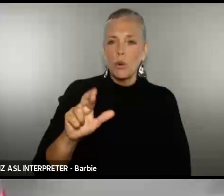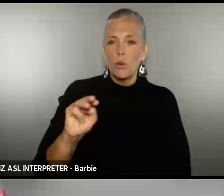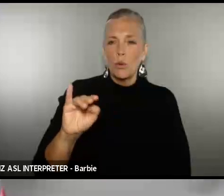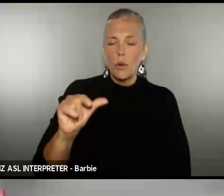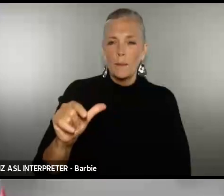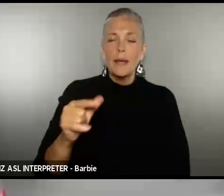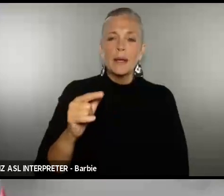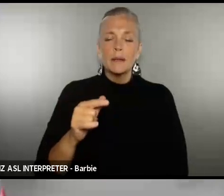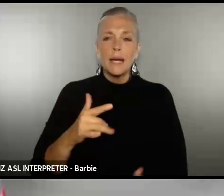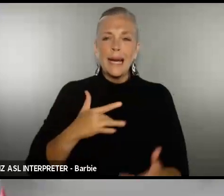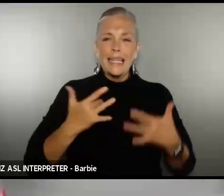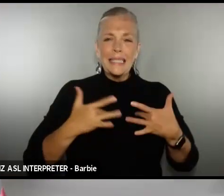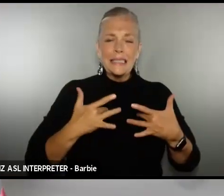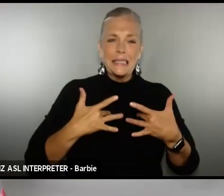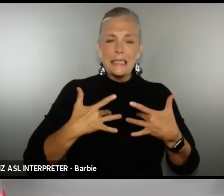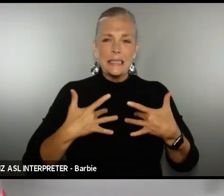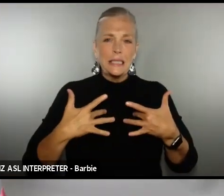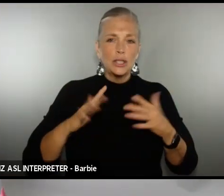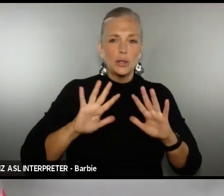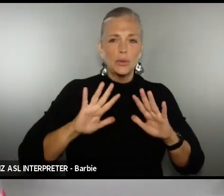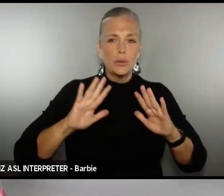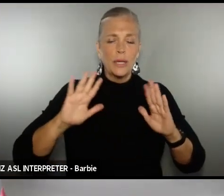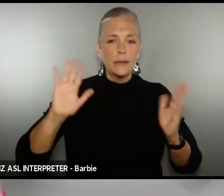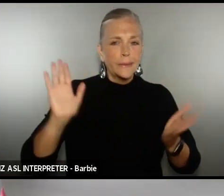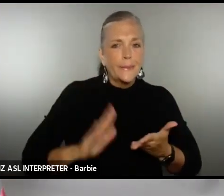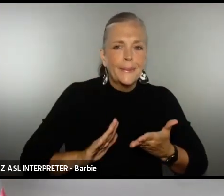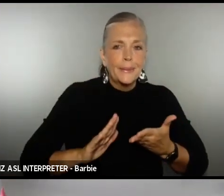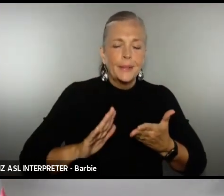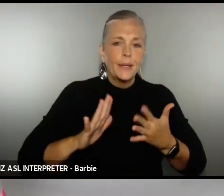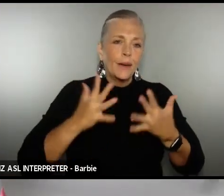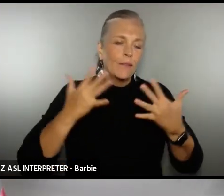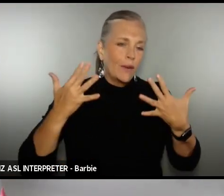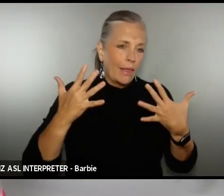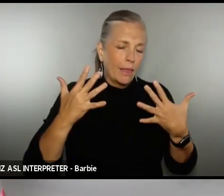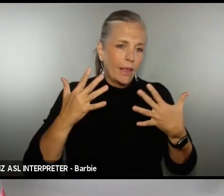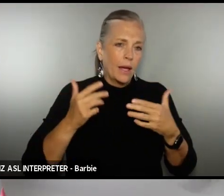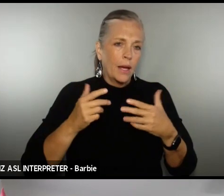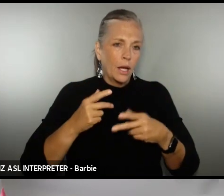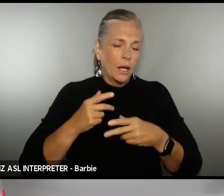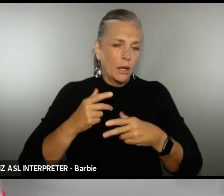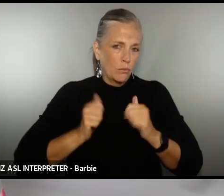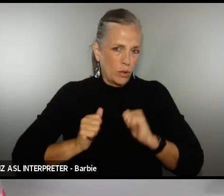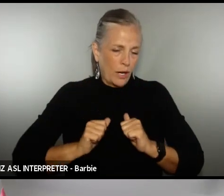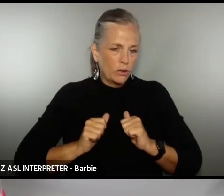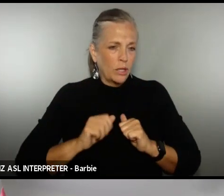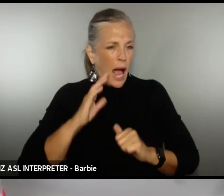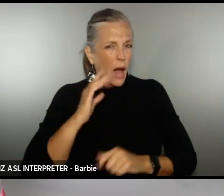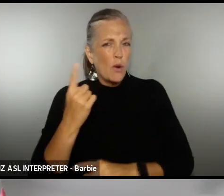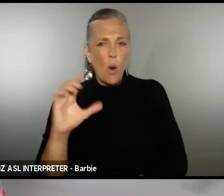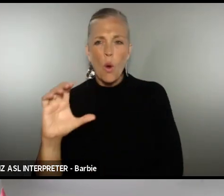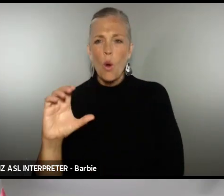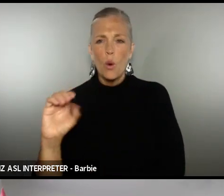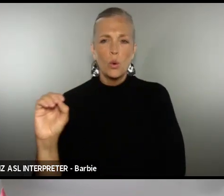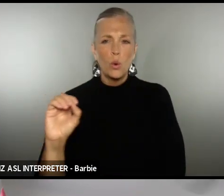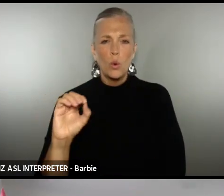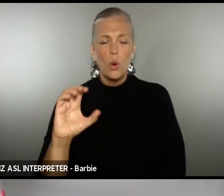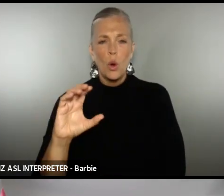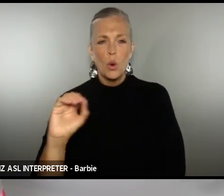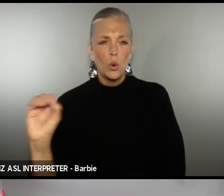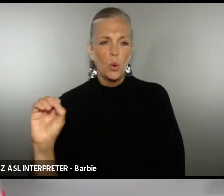are adjusted, or at least, and I know Cuckoo's Nest, all of them at least had some indicators and